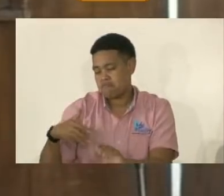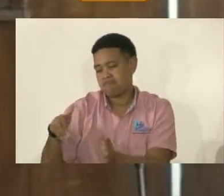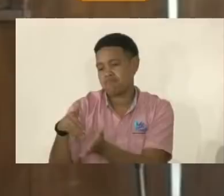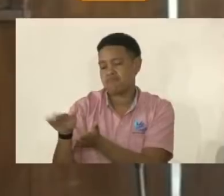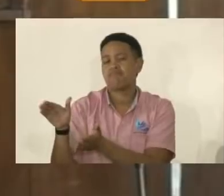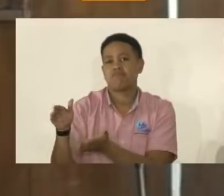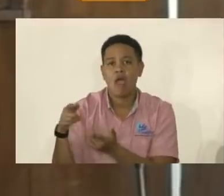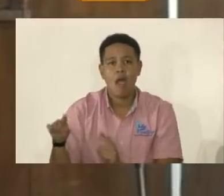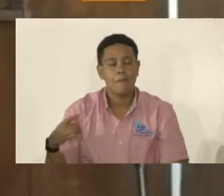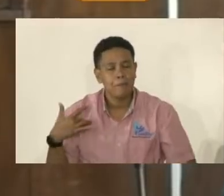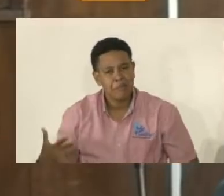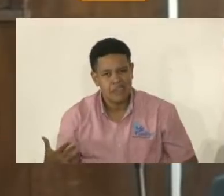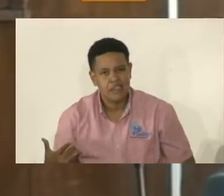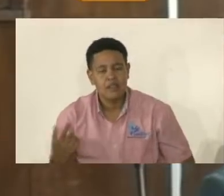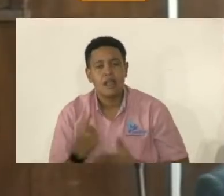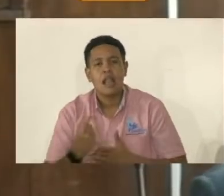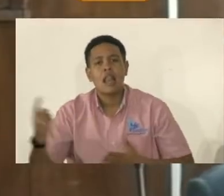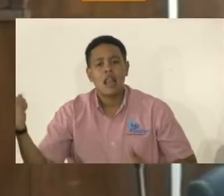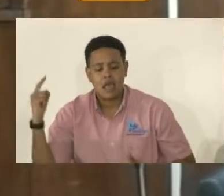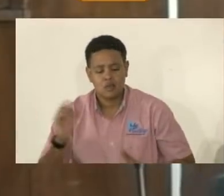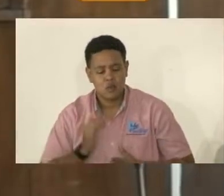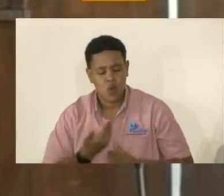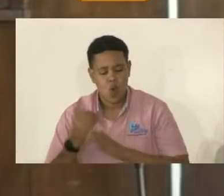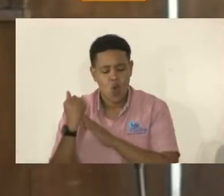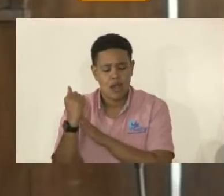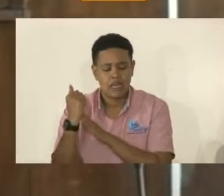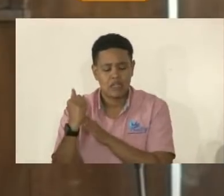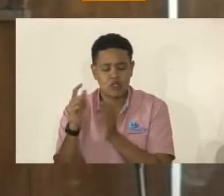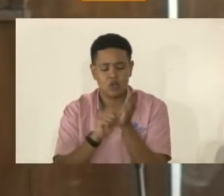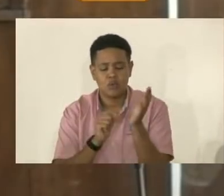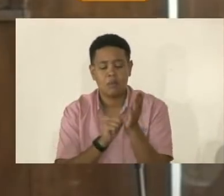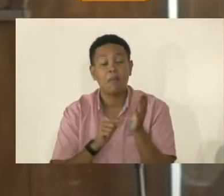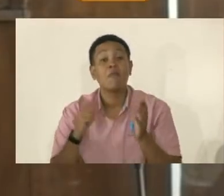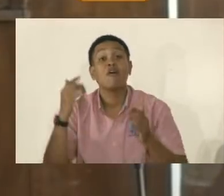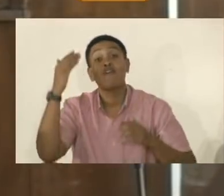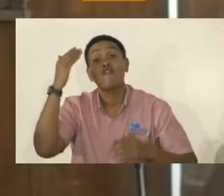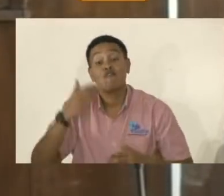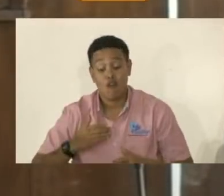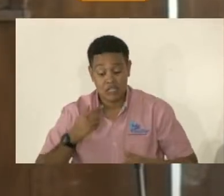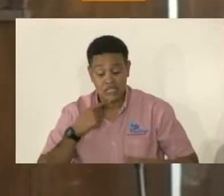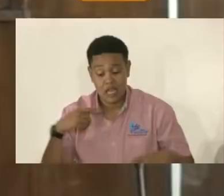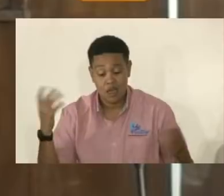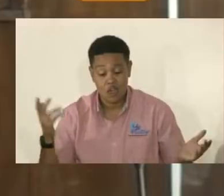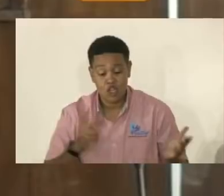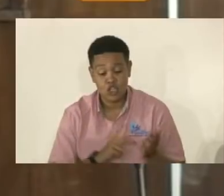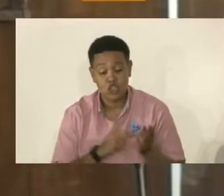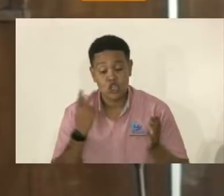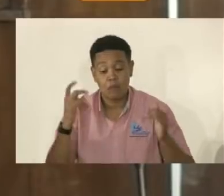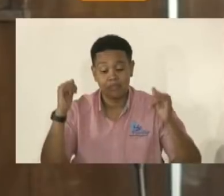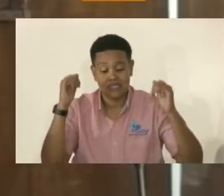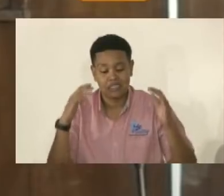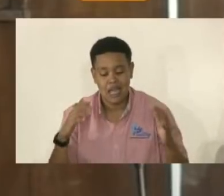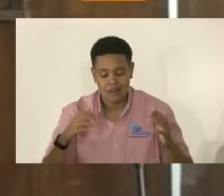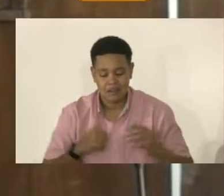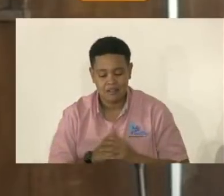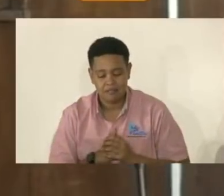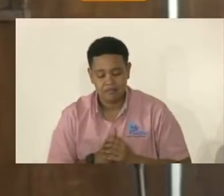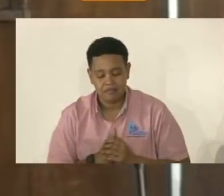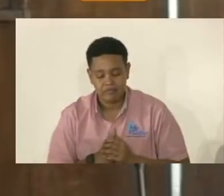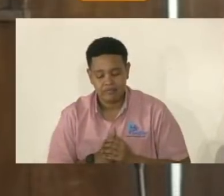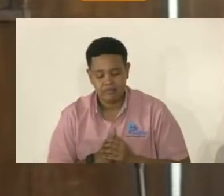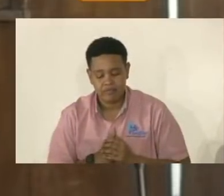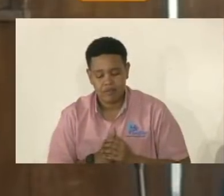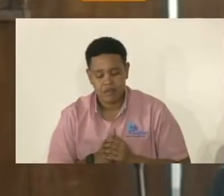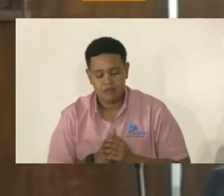Just last week, our leading newspaper's front page story was captioned, "Double Standard." And